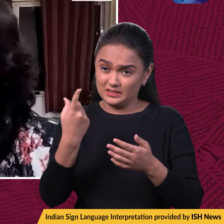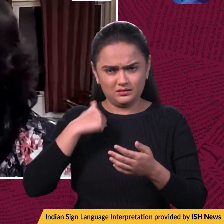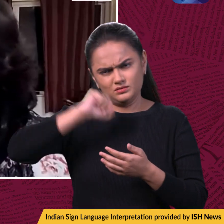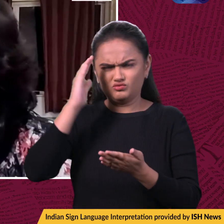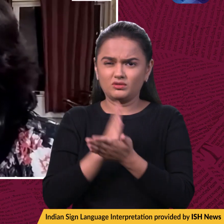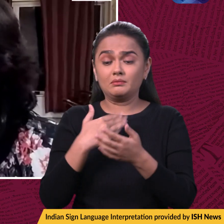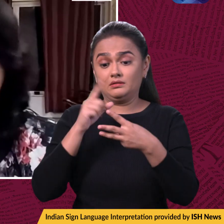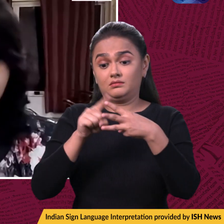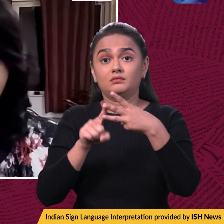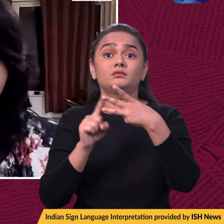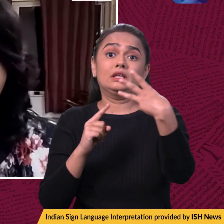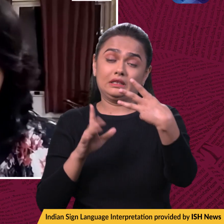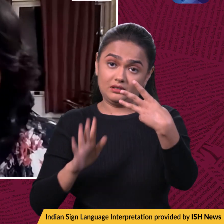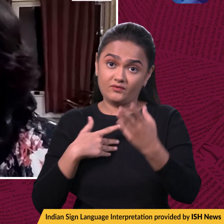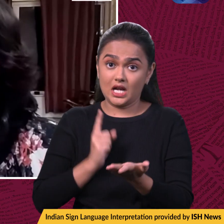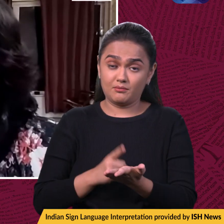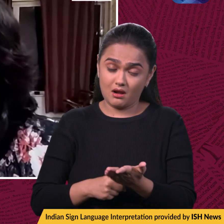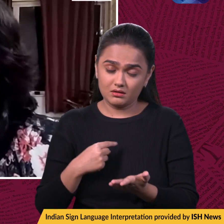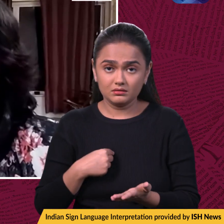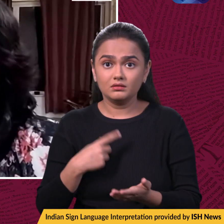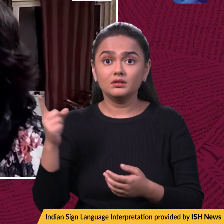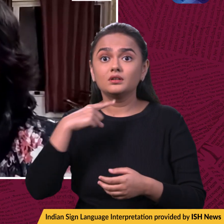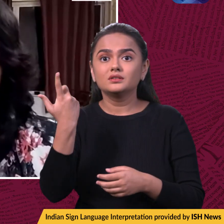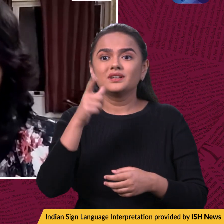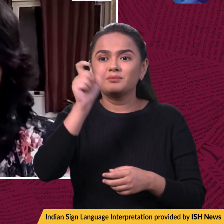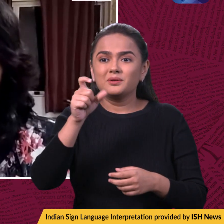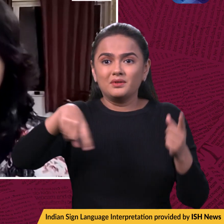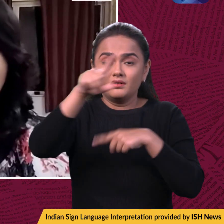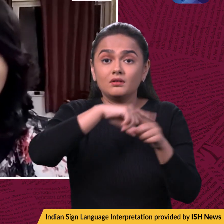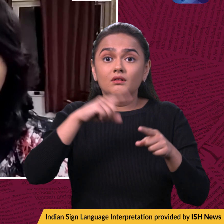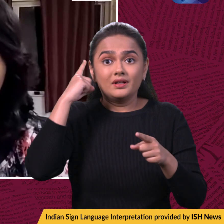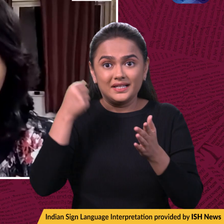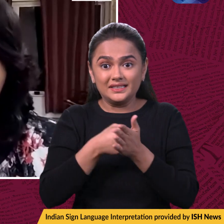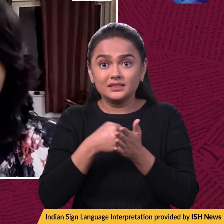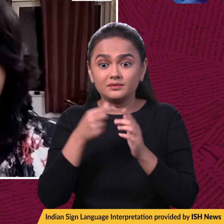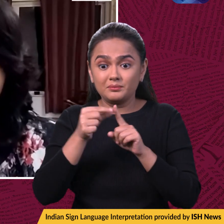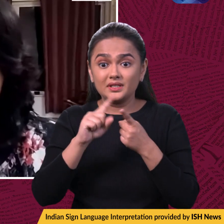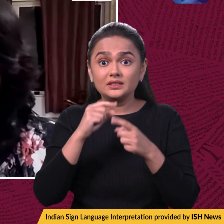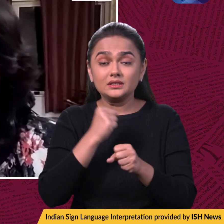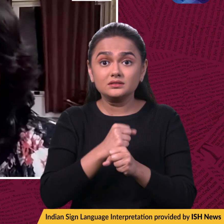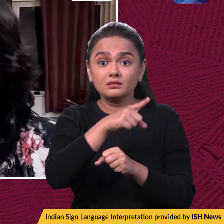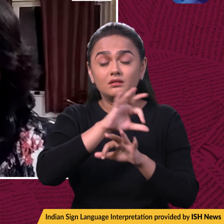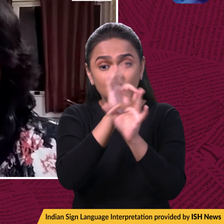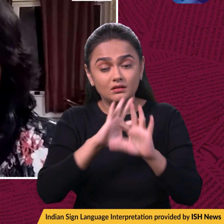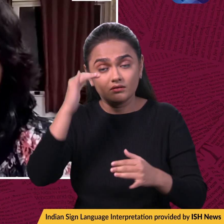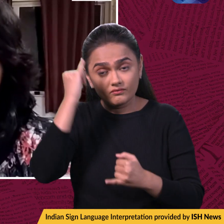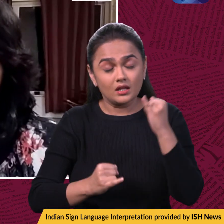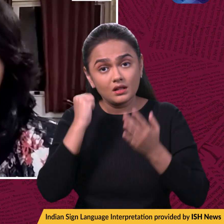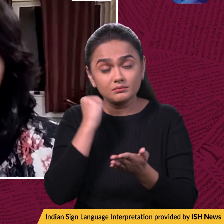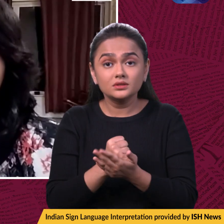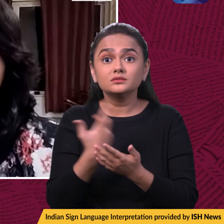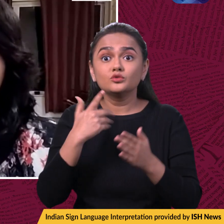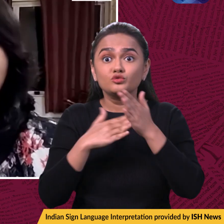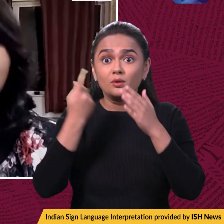protesting. They've said that, and these are the 3 demands: authorities should ensure that the dates for NEET PG counselling should be